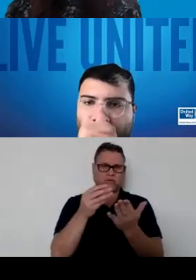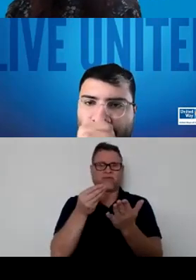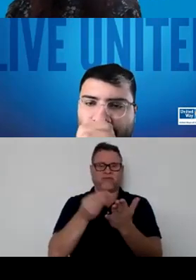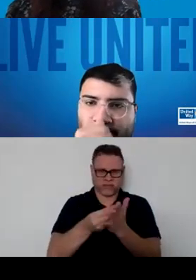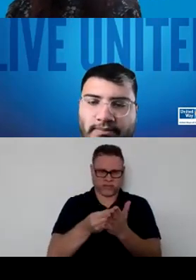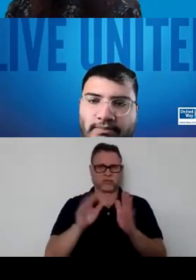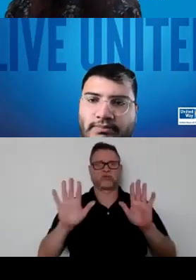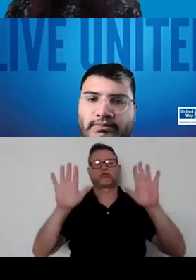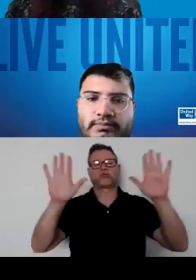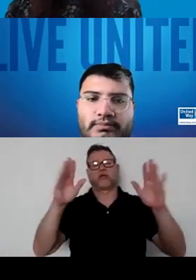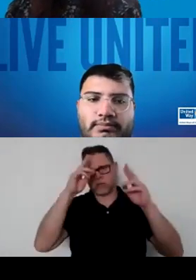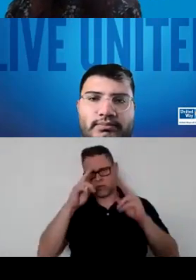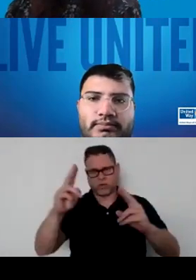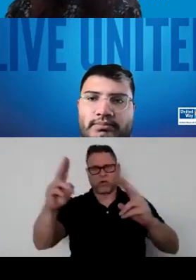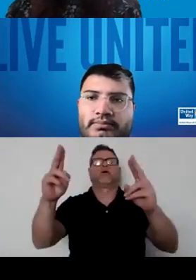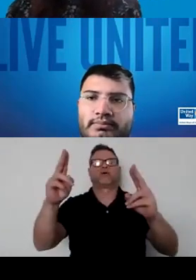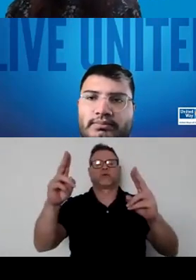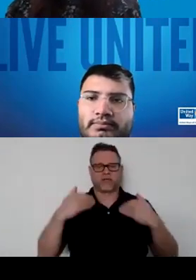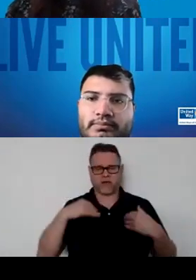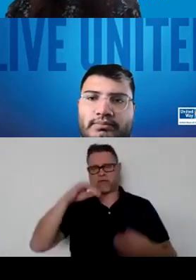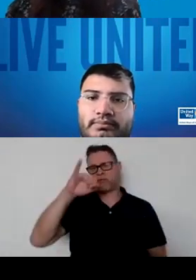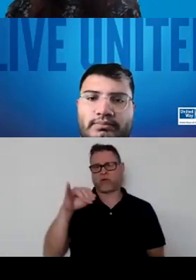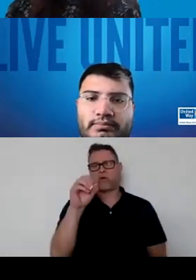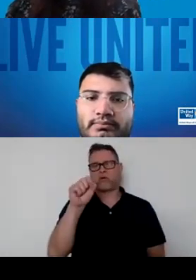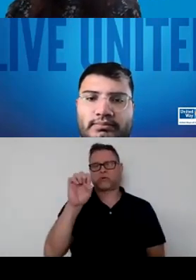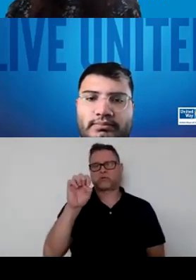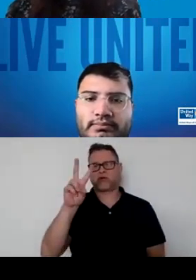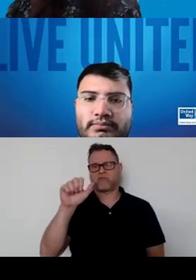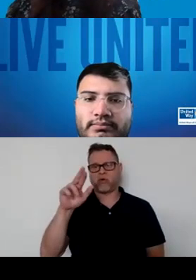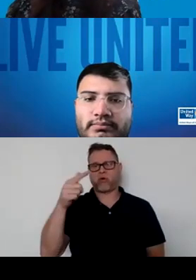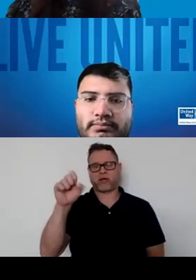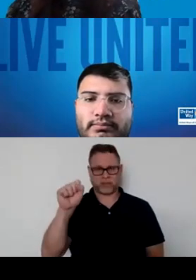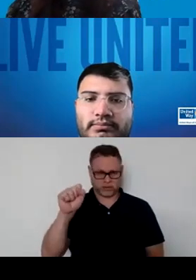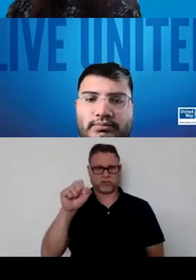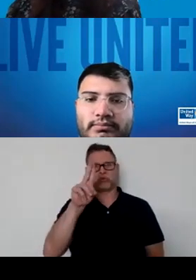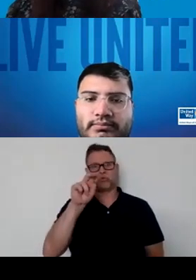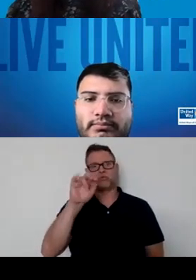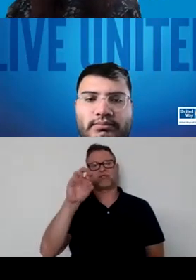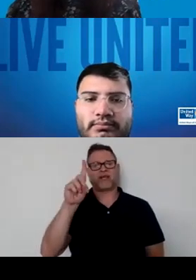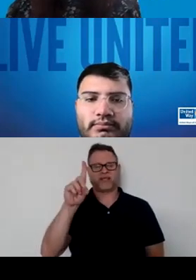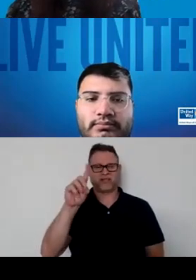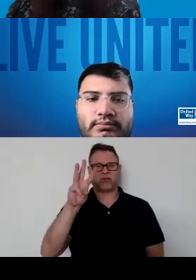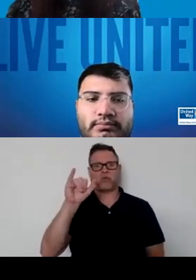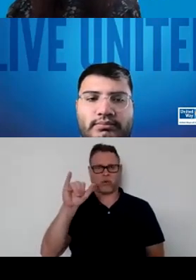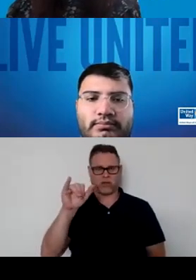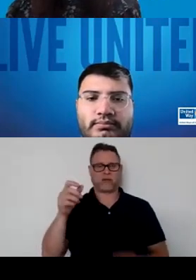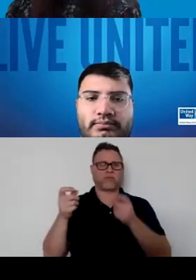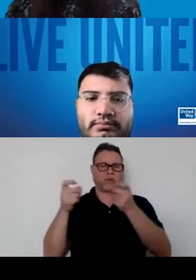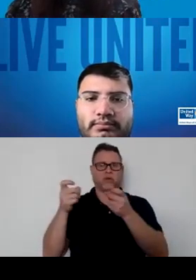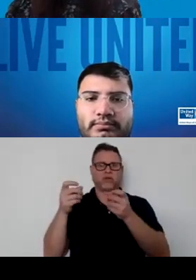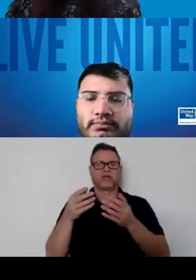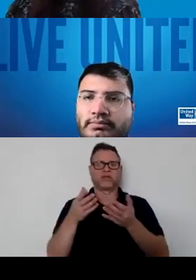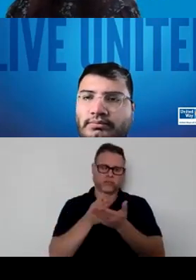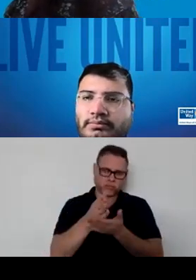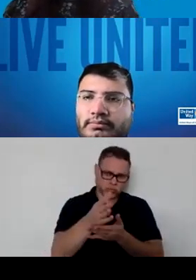and opportunity to have Jose Vargas from the United Way Policy Manager here to take us through this funding